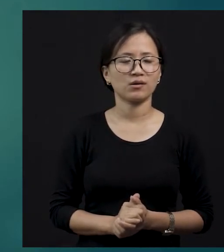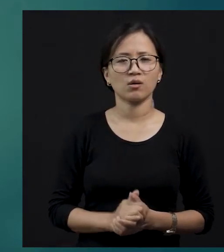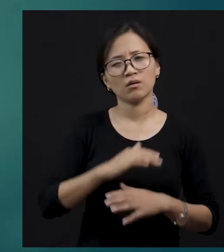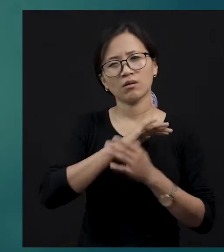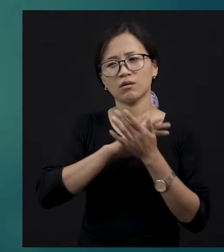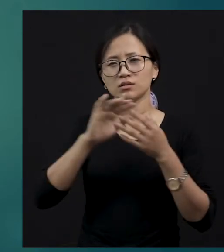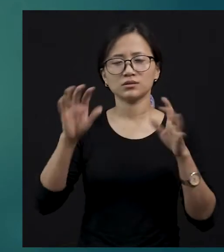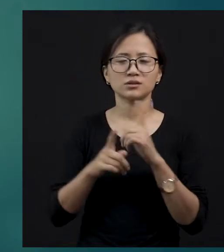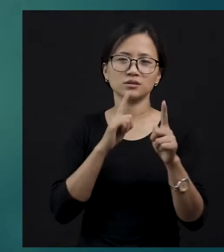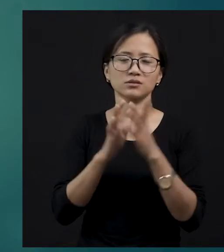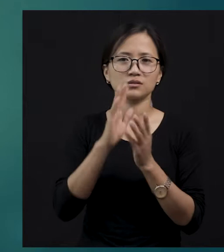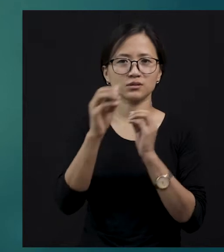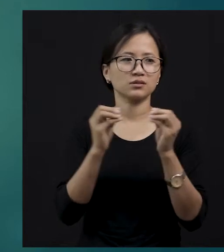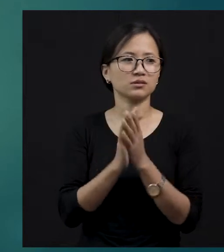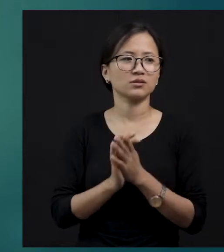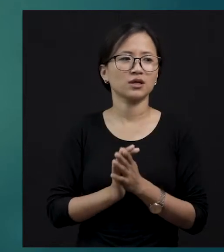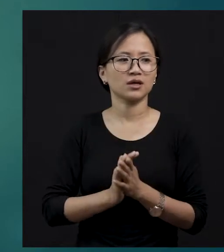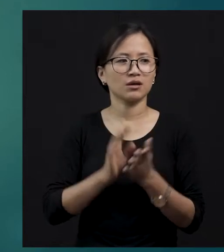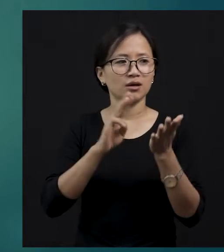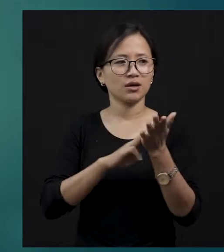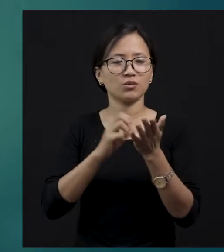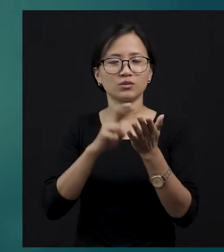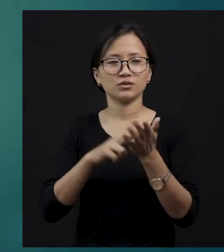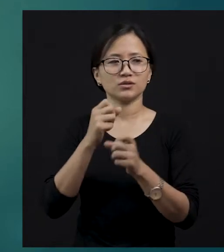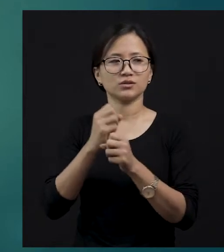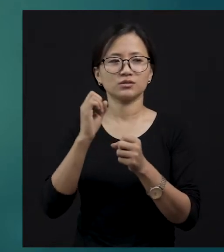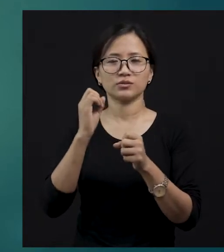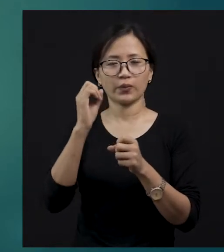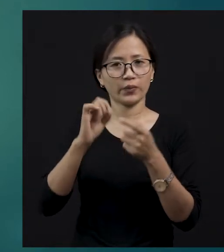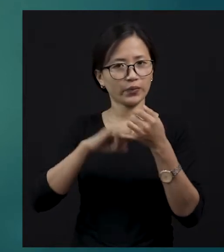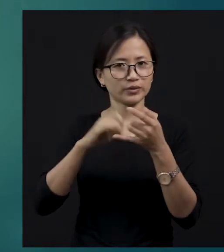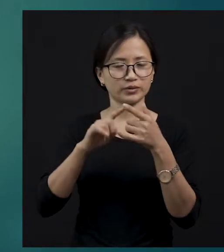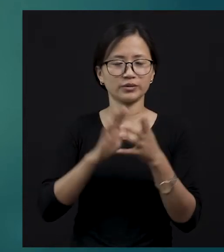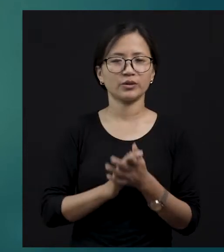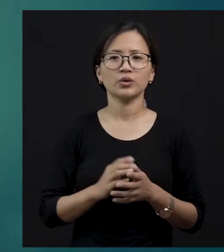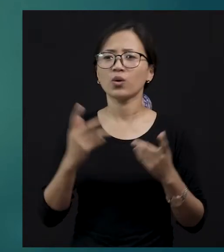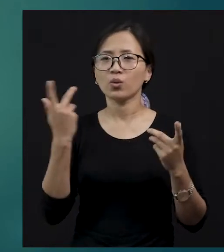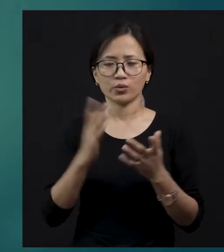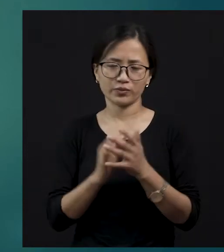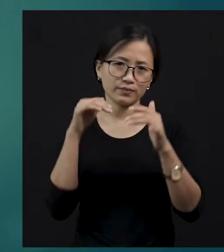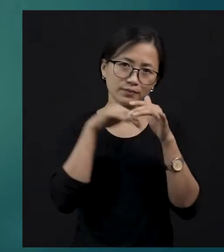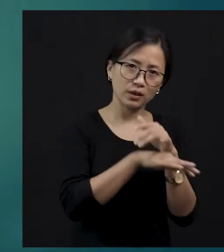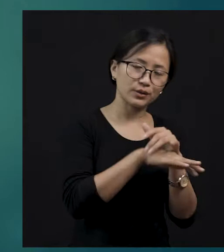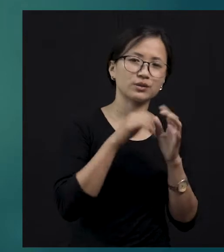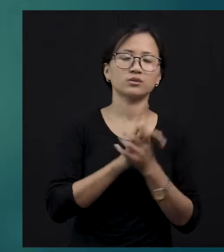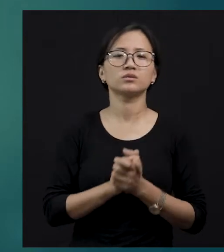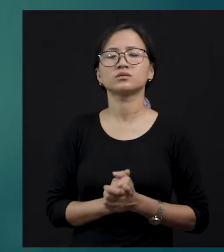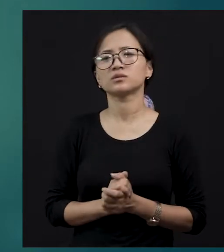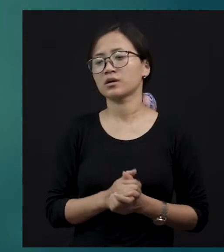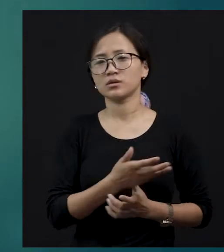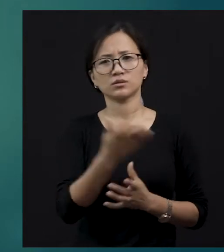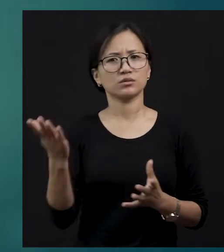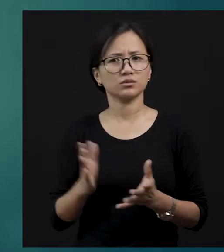discussed about these things. Mongooses hunt in groups. They keep in touch whenever they are in hiding. Okay, so whenever there